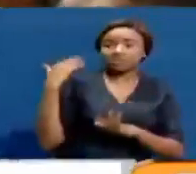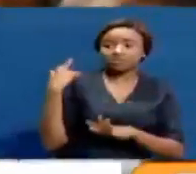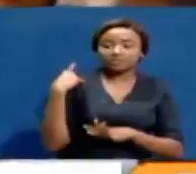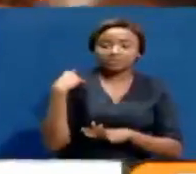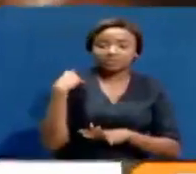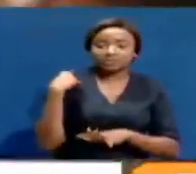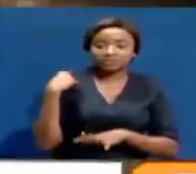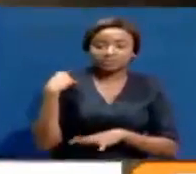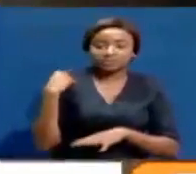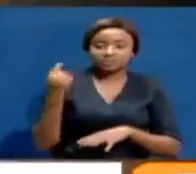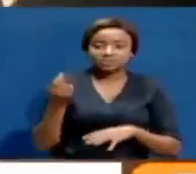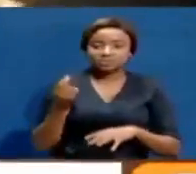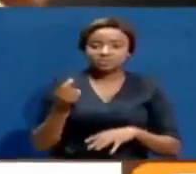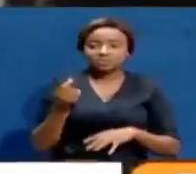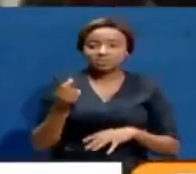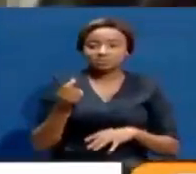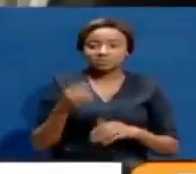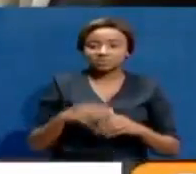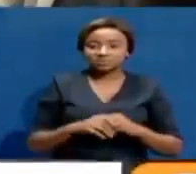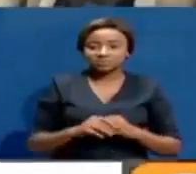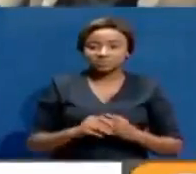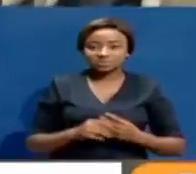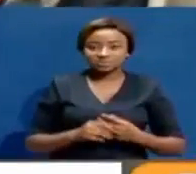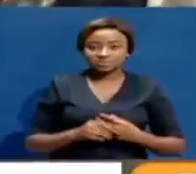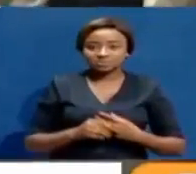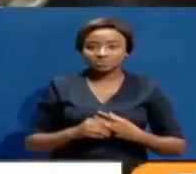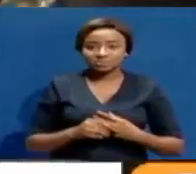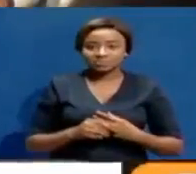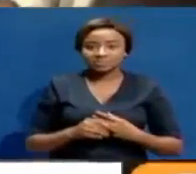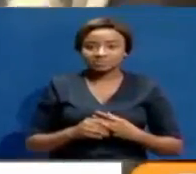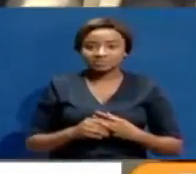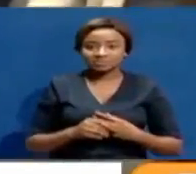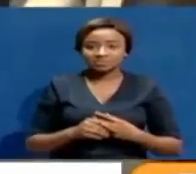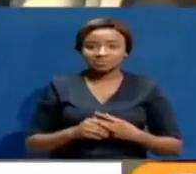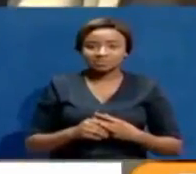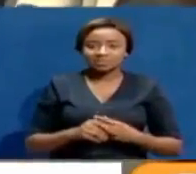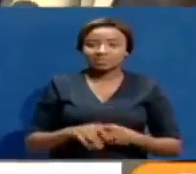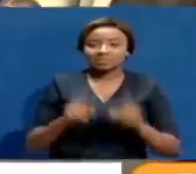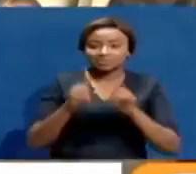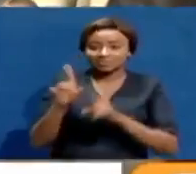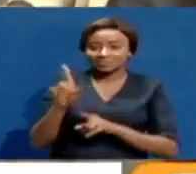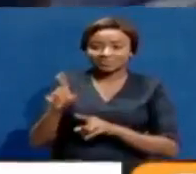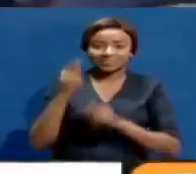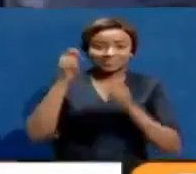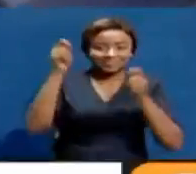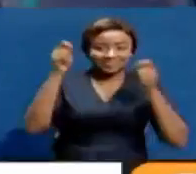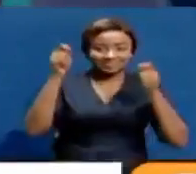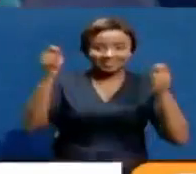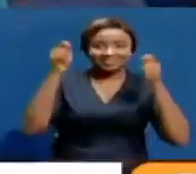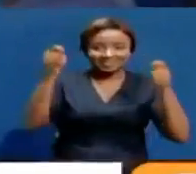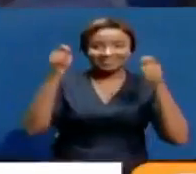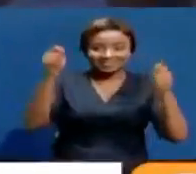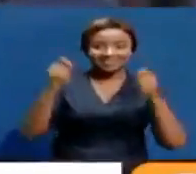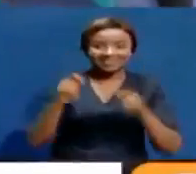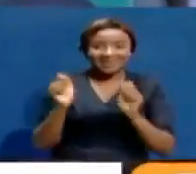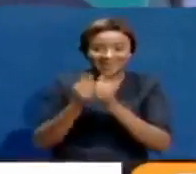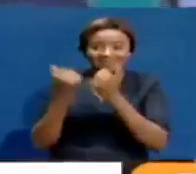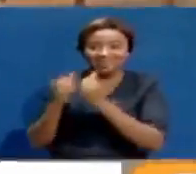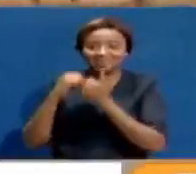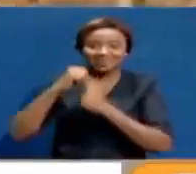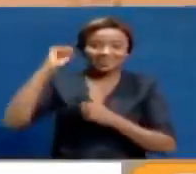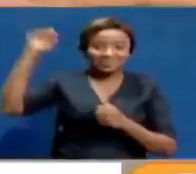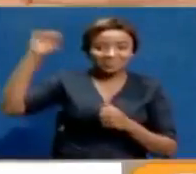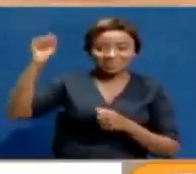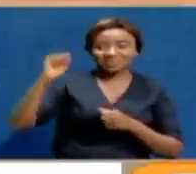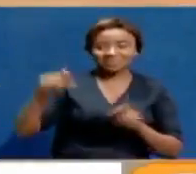of people chanted slogans directed at Odinga's entourage in what is now emerging as a creeping pattern of political